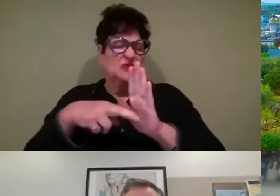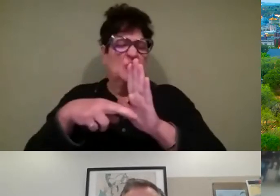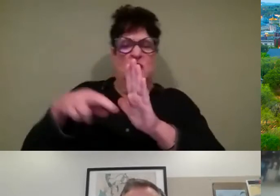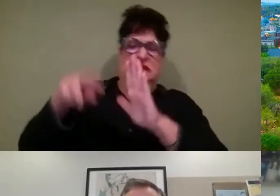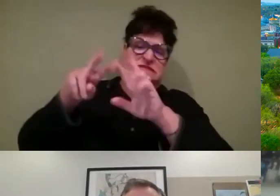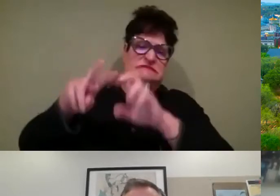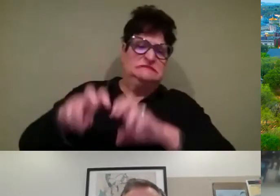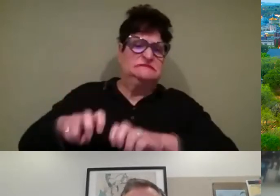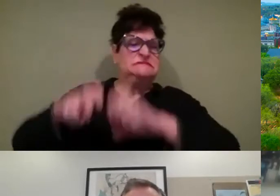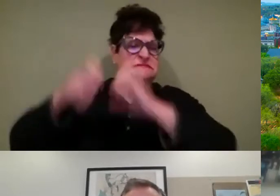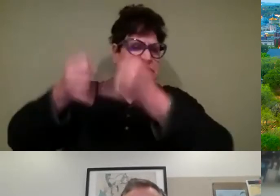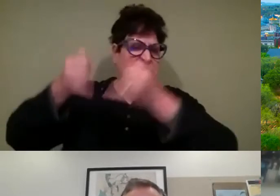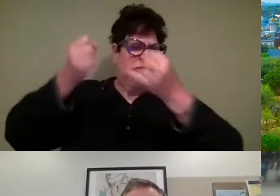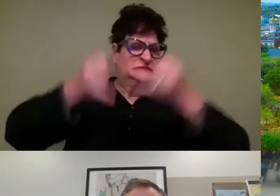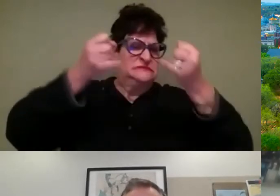they're closed.